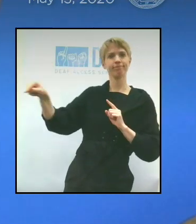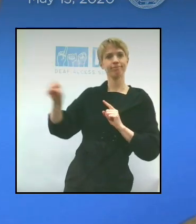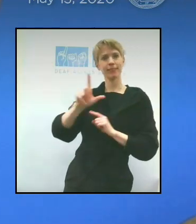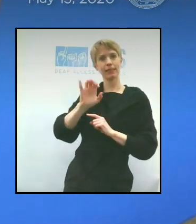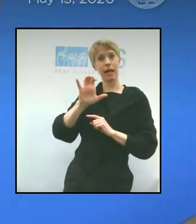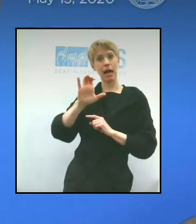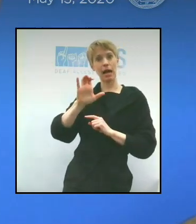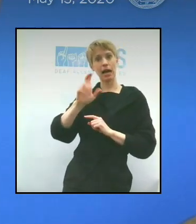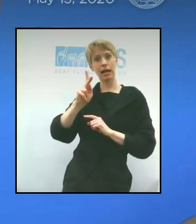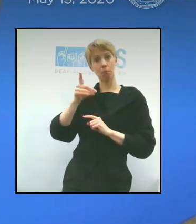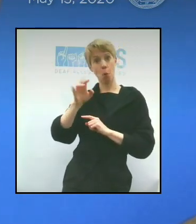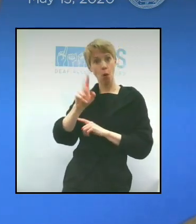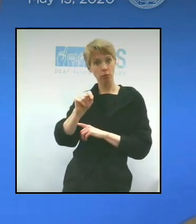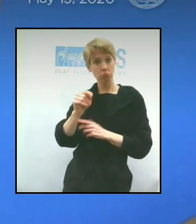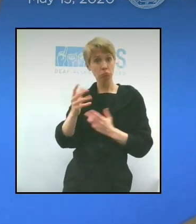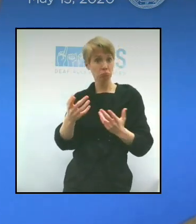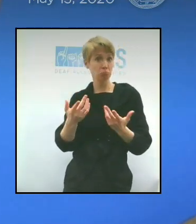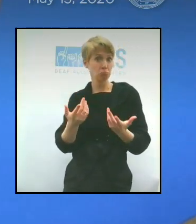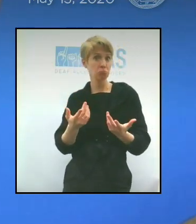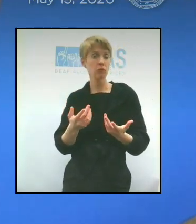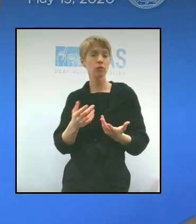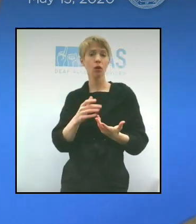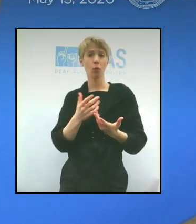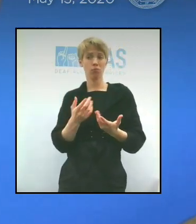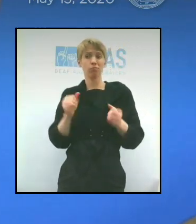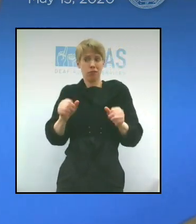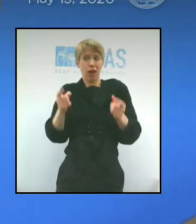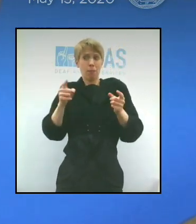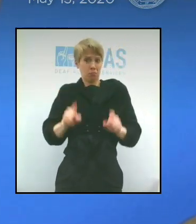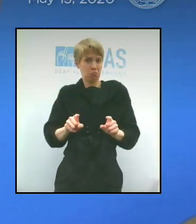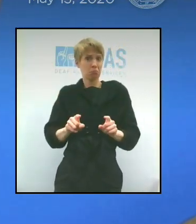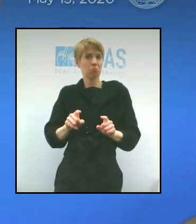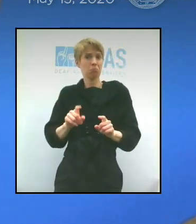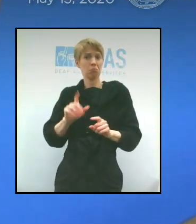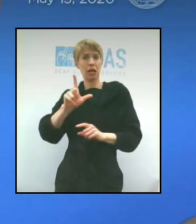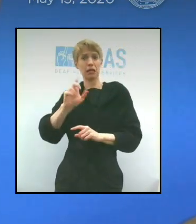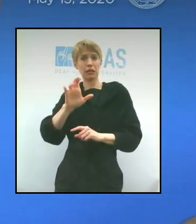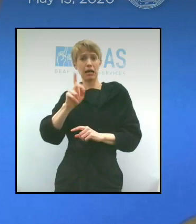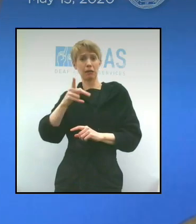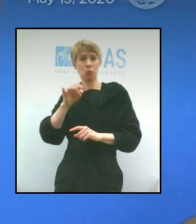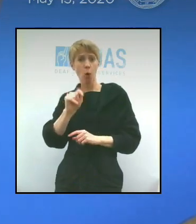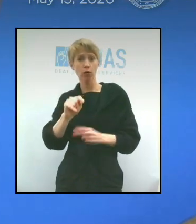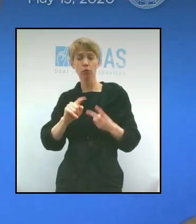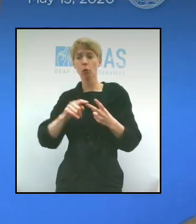it's not unheard of for someone in Lockport or Pembroke,